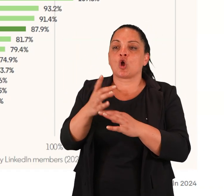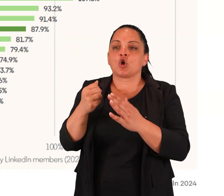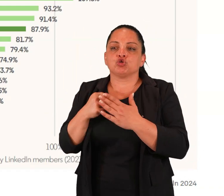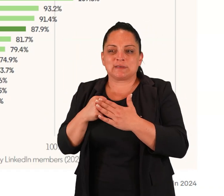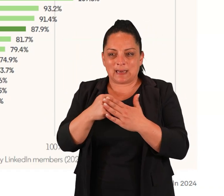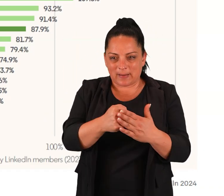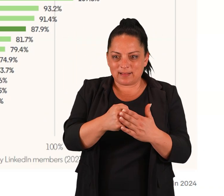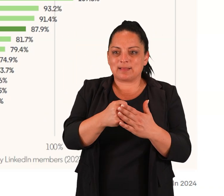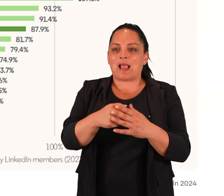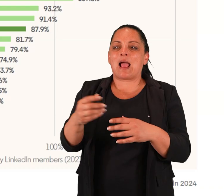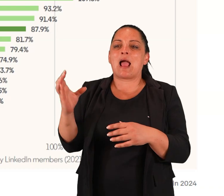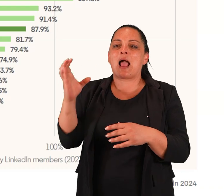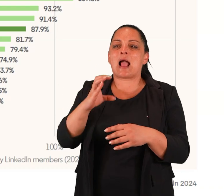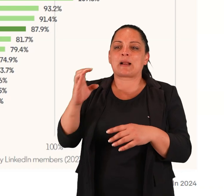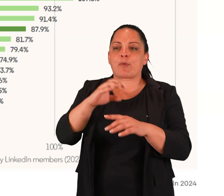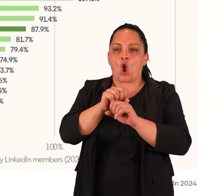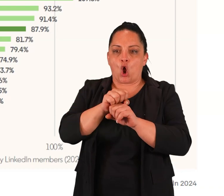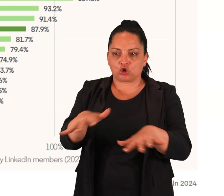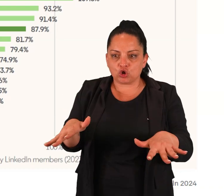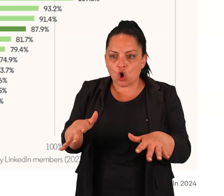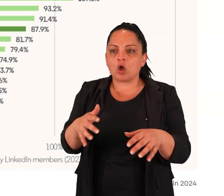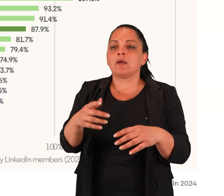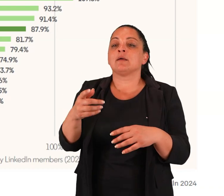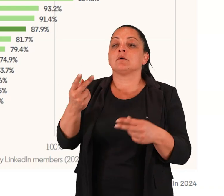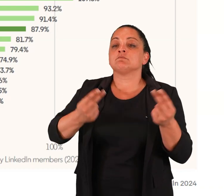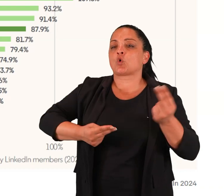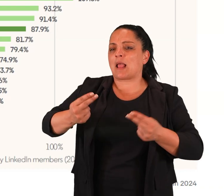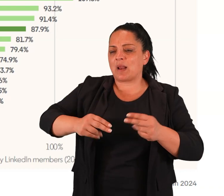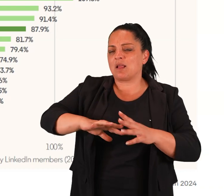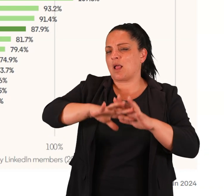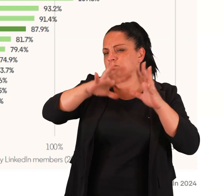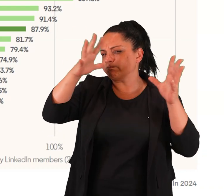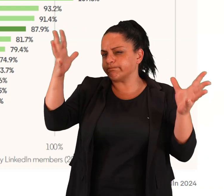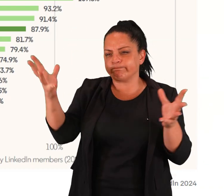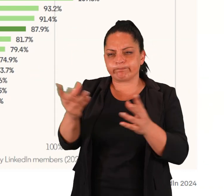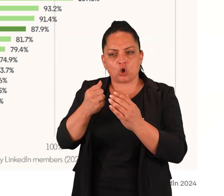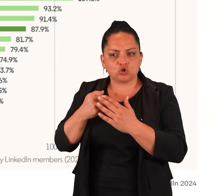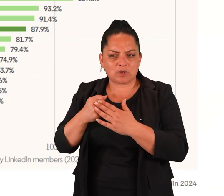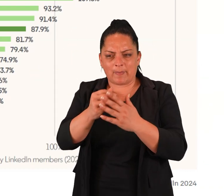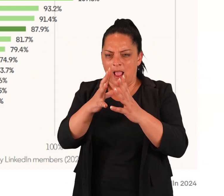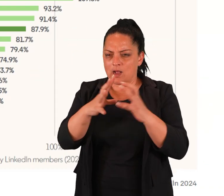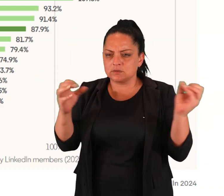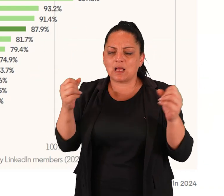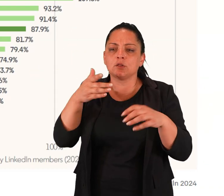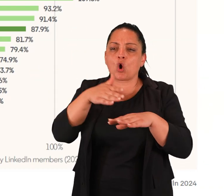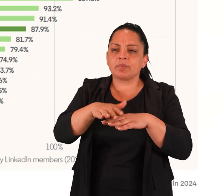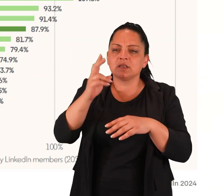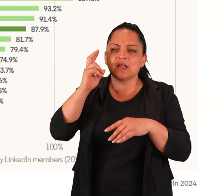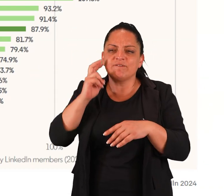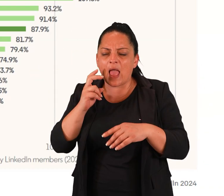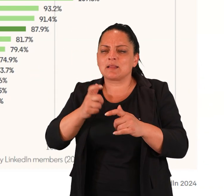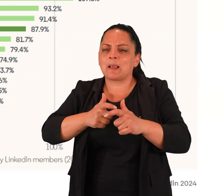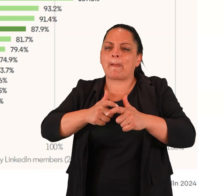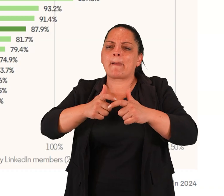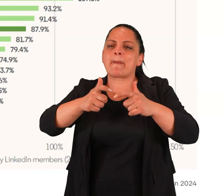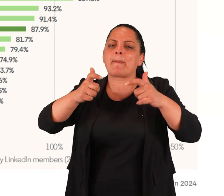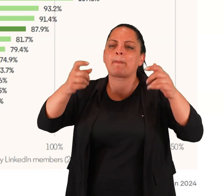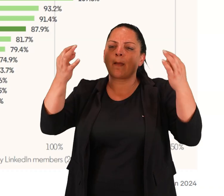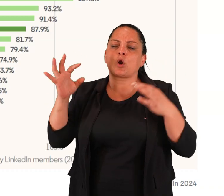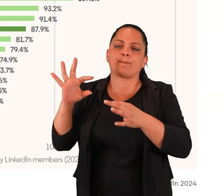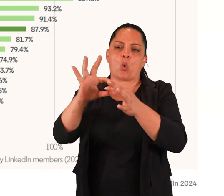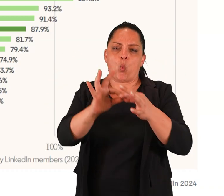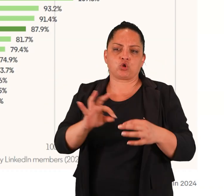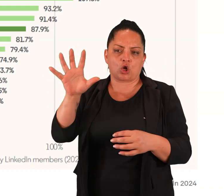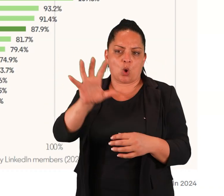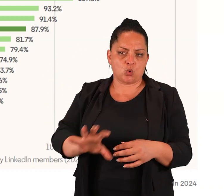carbon emissions, and carbon accounting, followed by corporate sustainability, are the top growing green skills in the European Union.